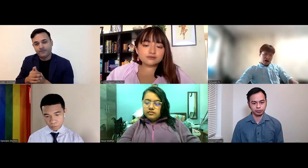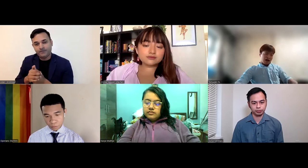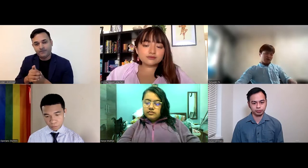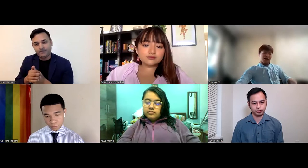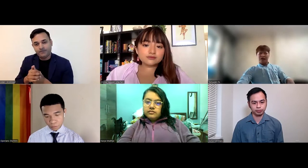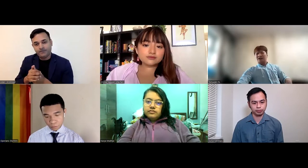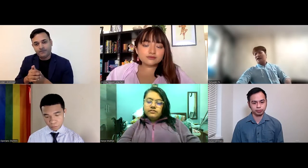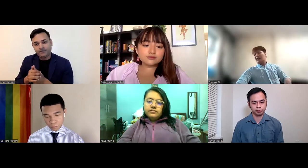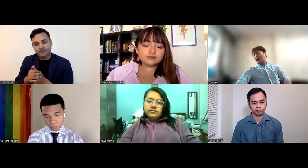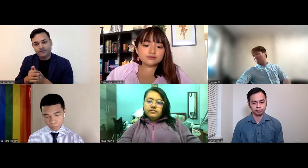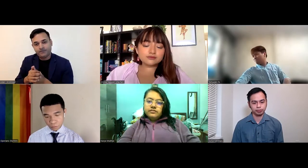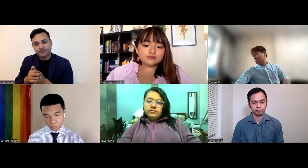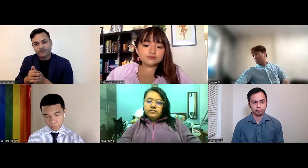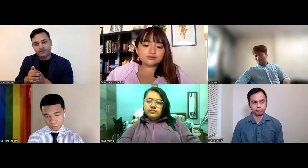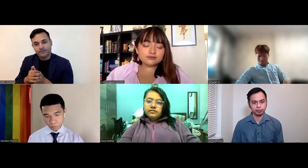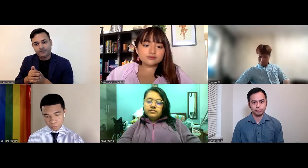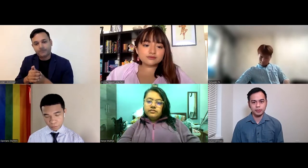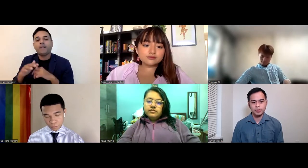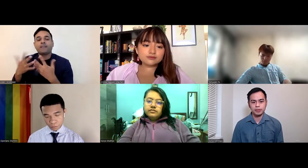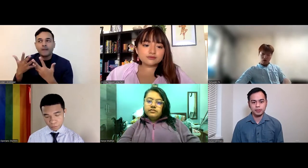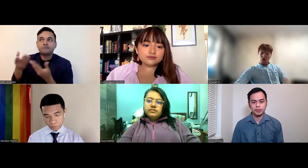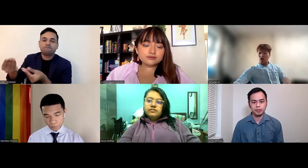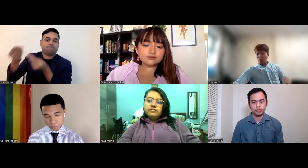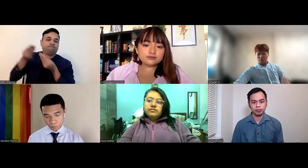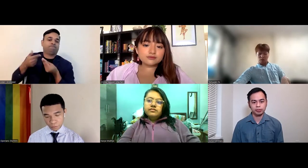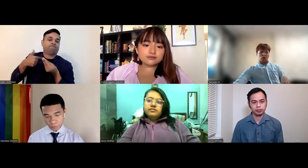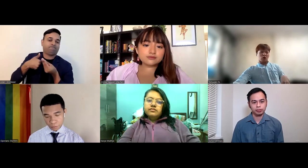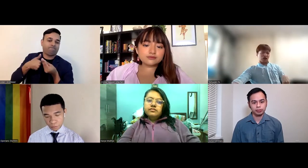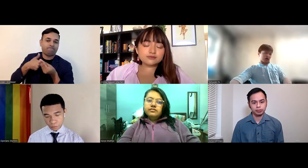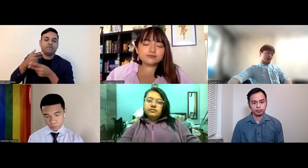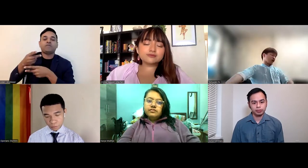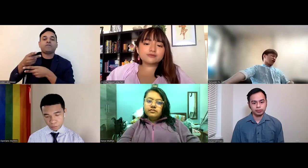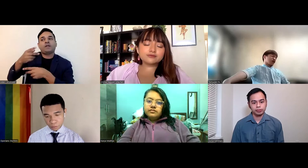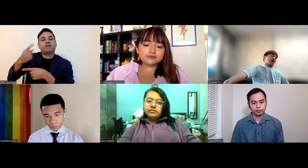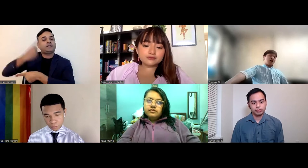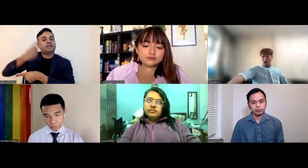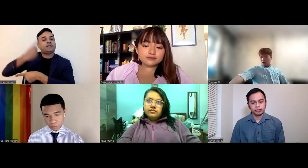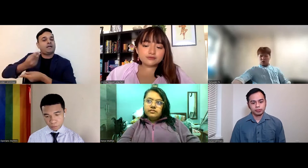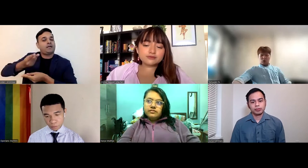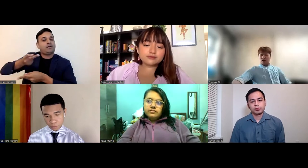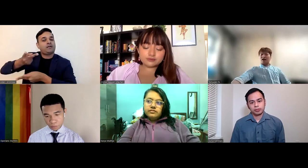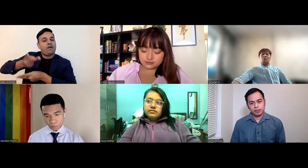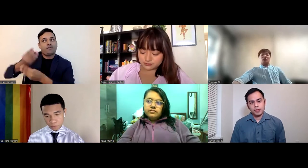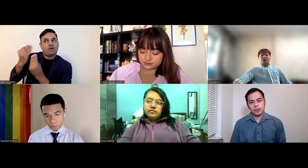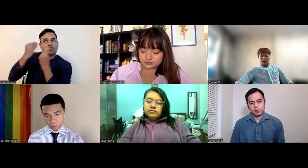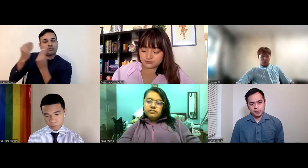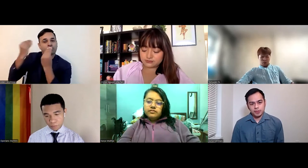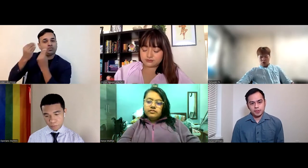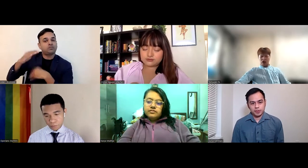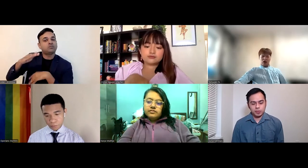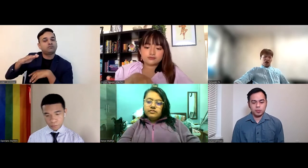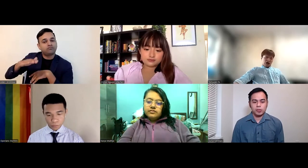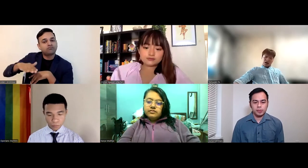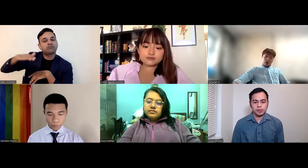my age would be able to start school at age 7 or 8, but I couldn't. I had to stay at the special